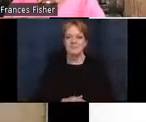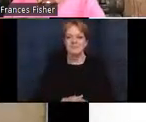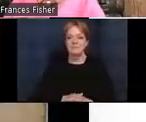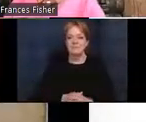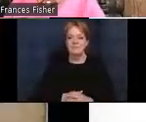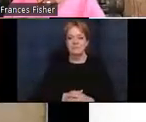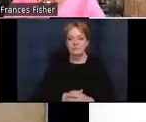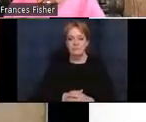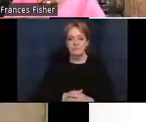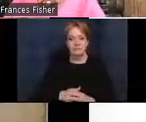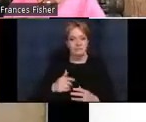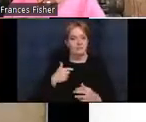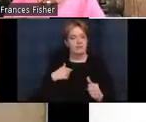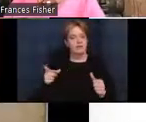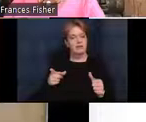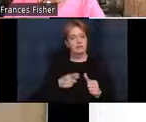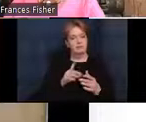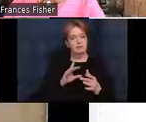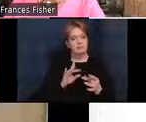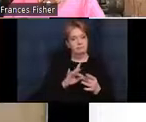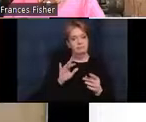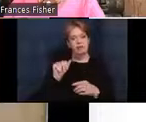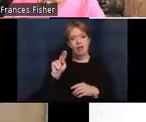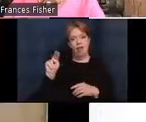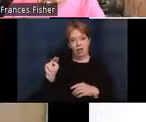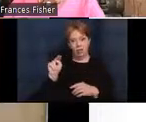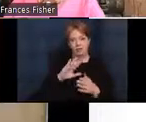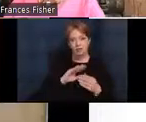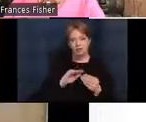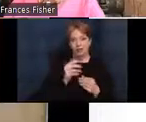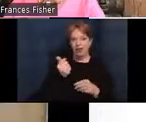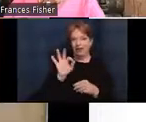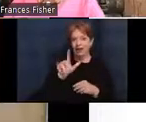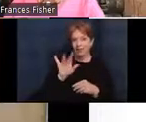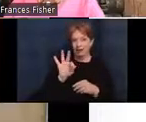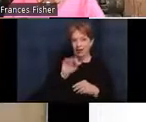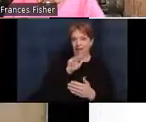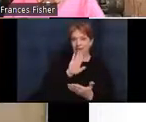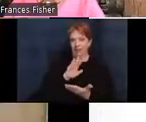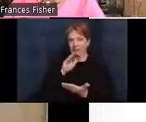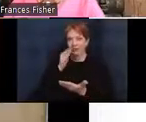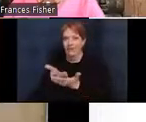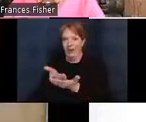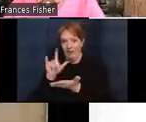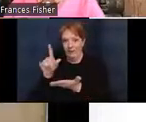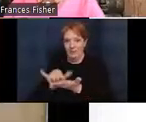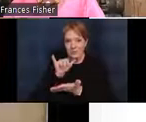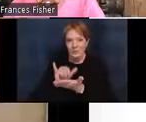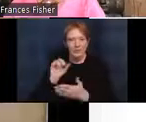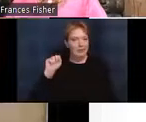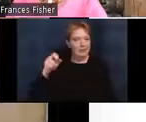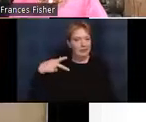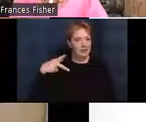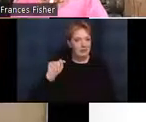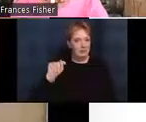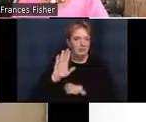begin Ann's story in 1929 when she arrived in New York, September of 1929,